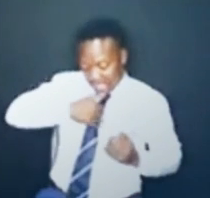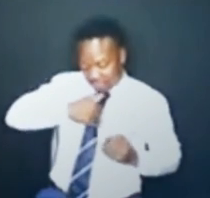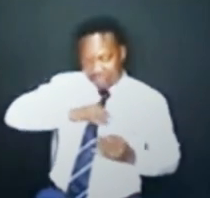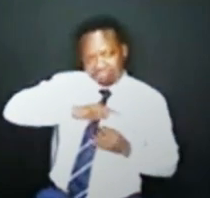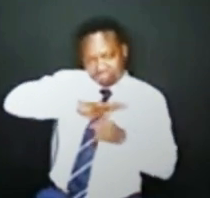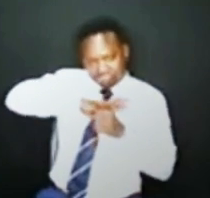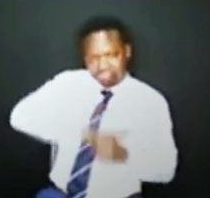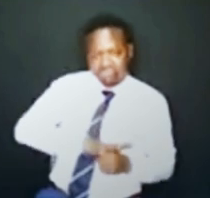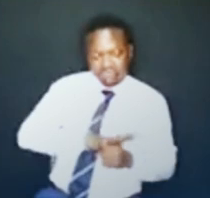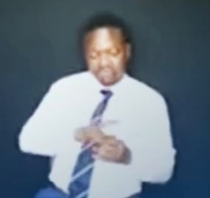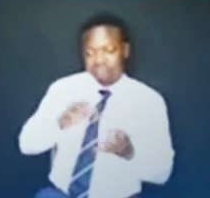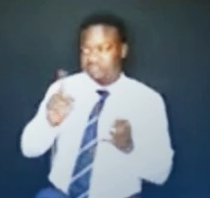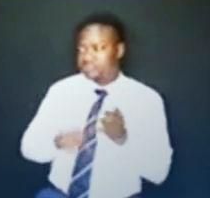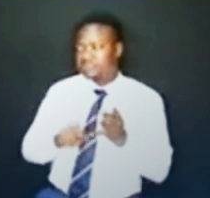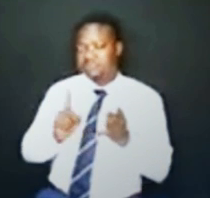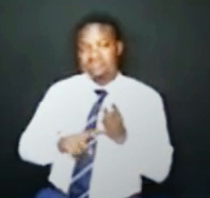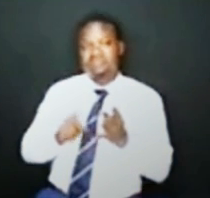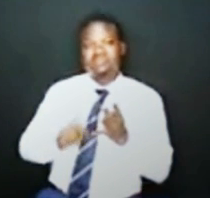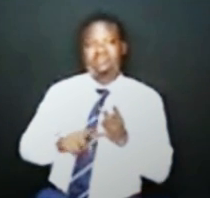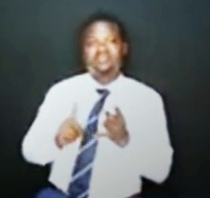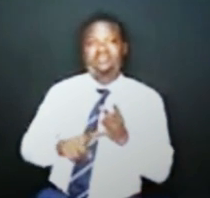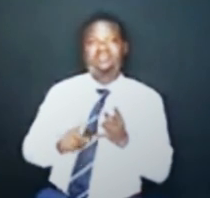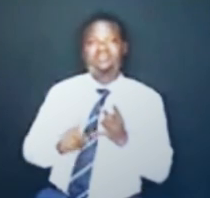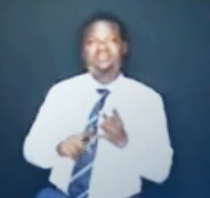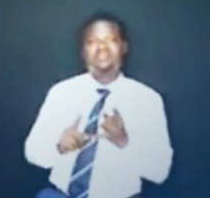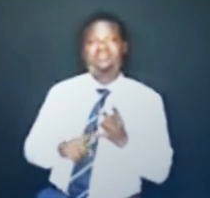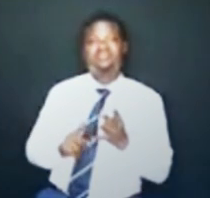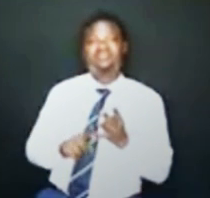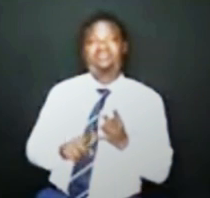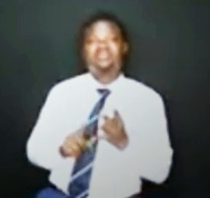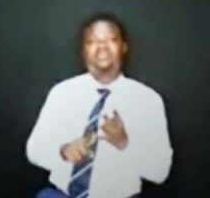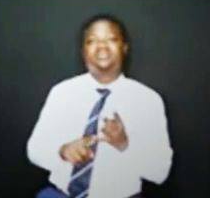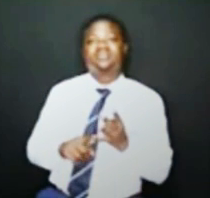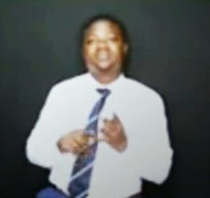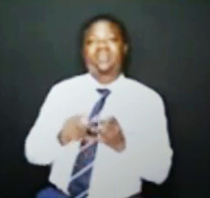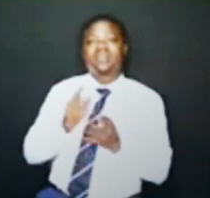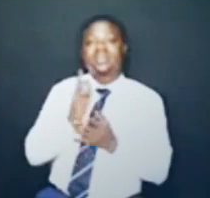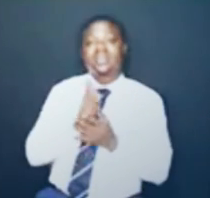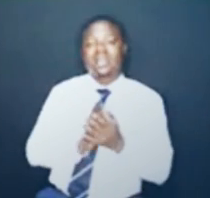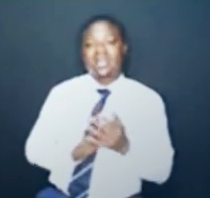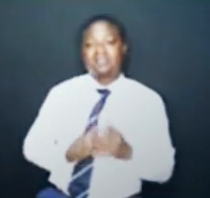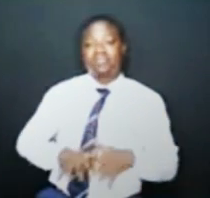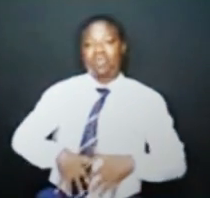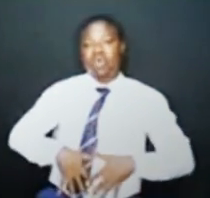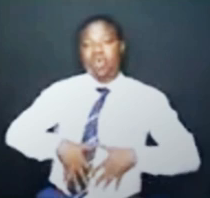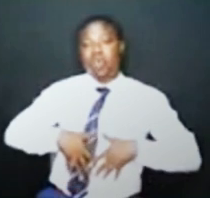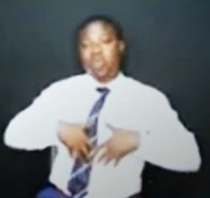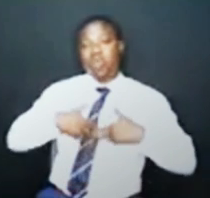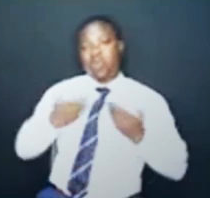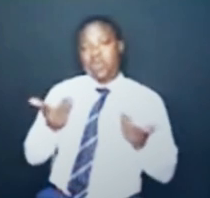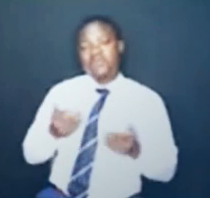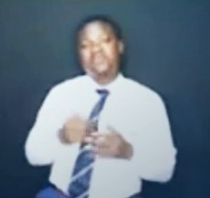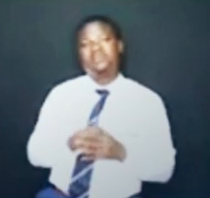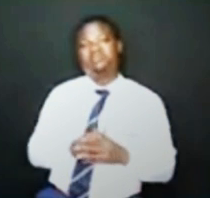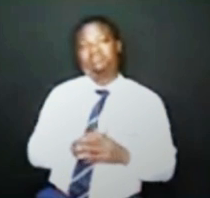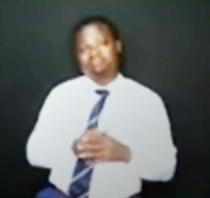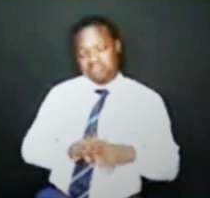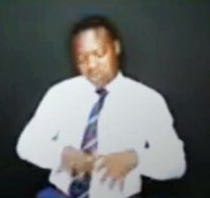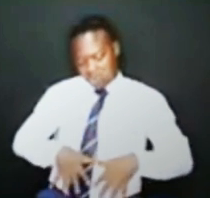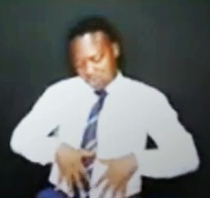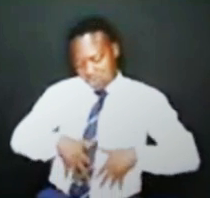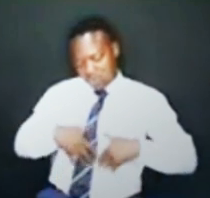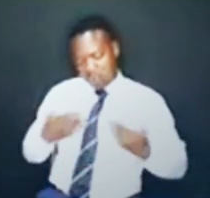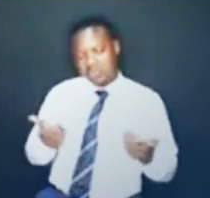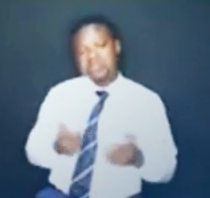4, and the most important, they confess